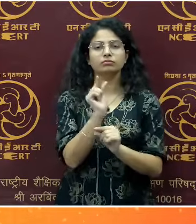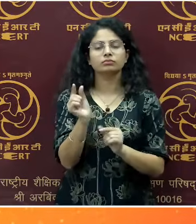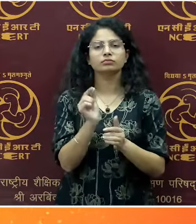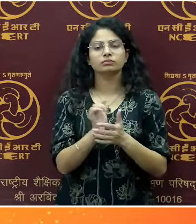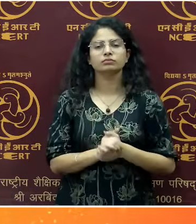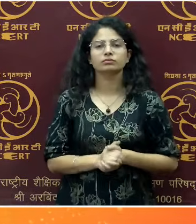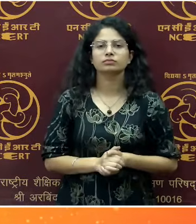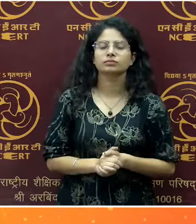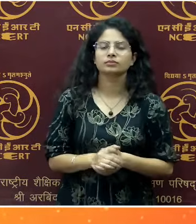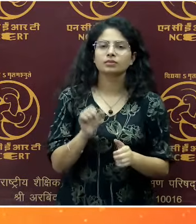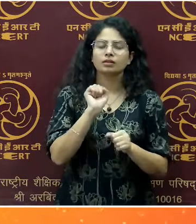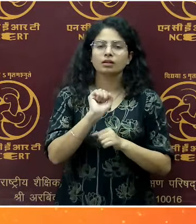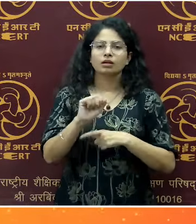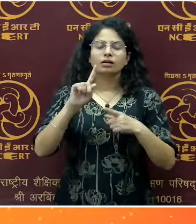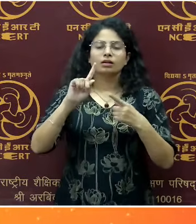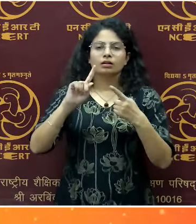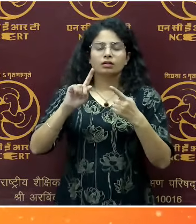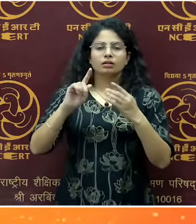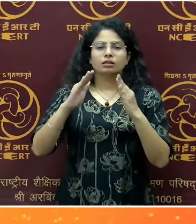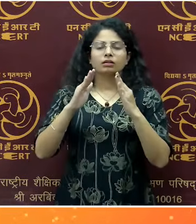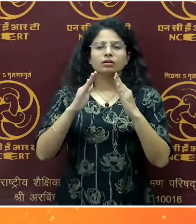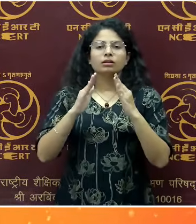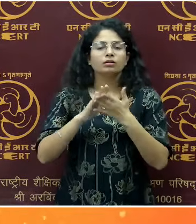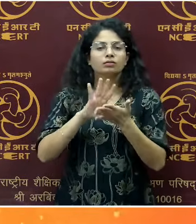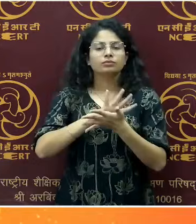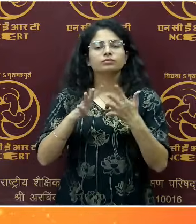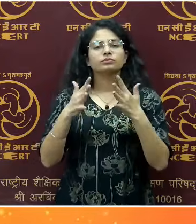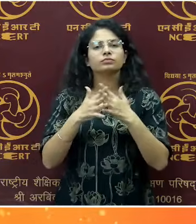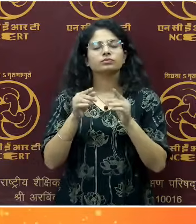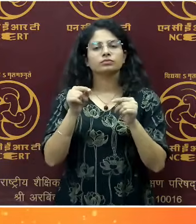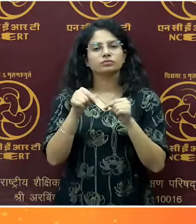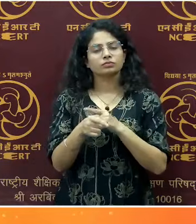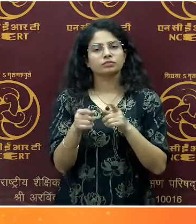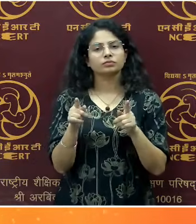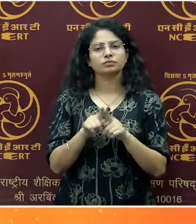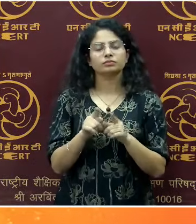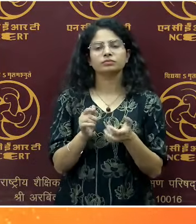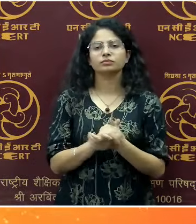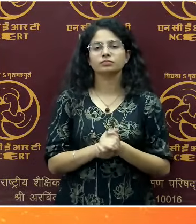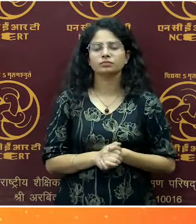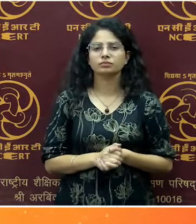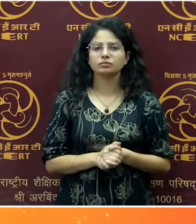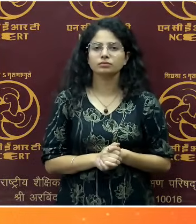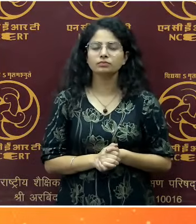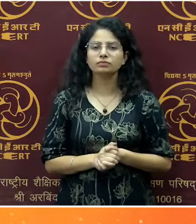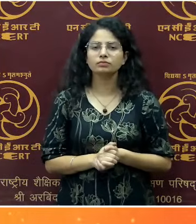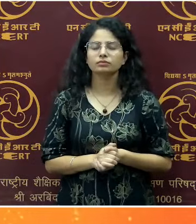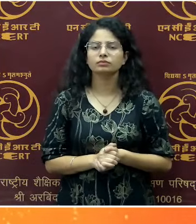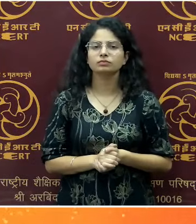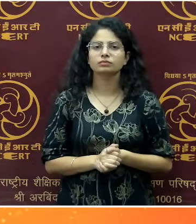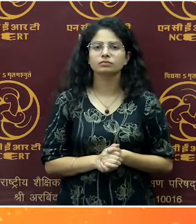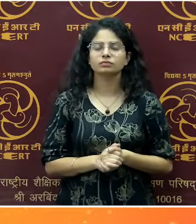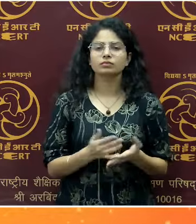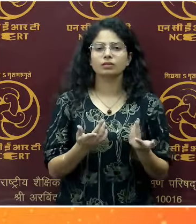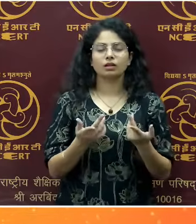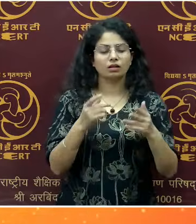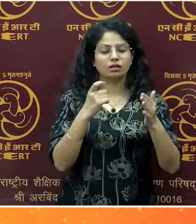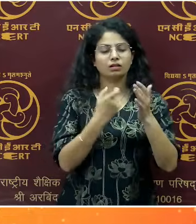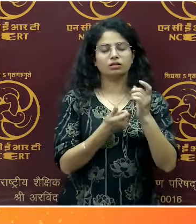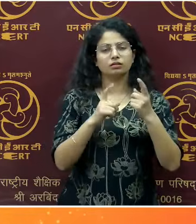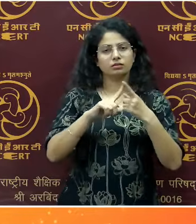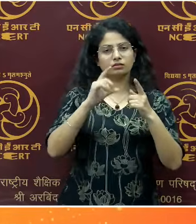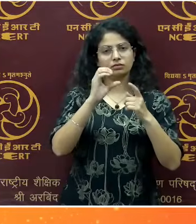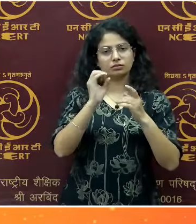your assignment. Yes, that's going to be your assignment, and I have one more assignment for you as well. Yeah. So, recovery, we see how